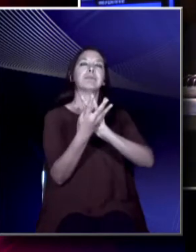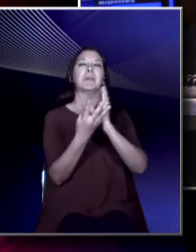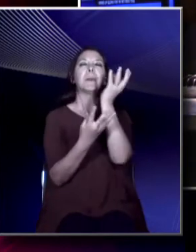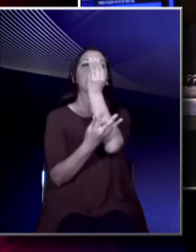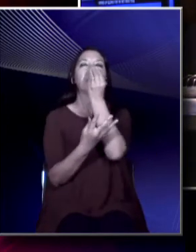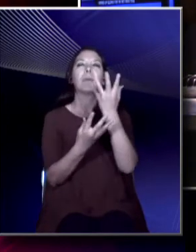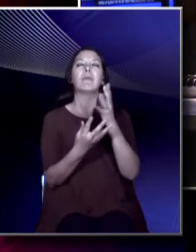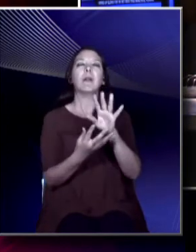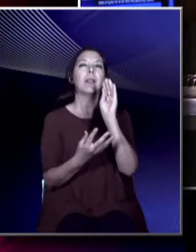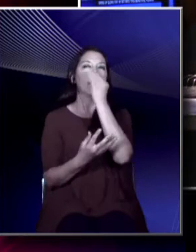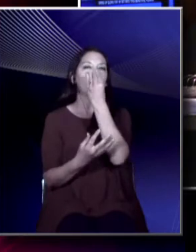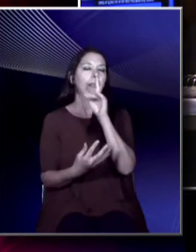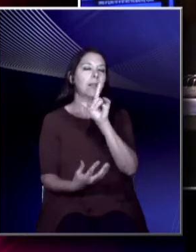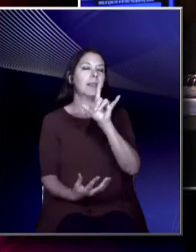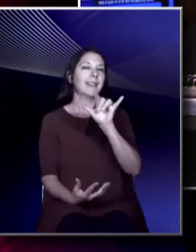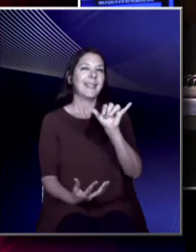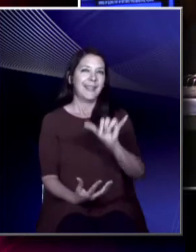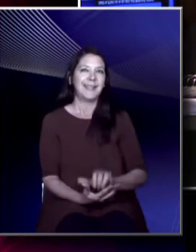flower.